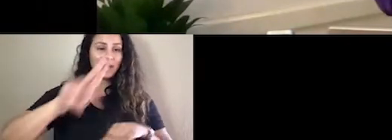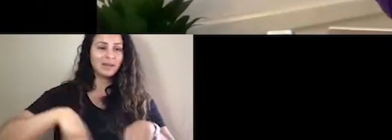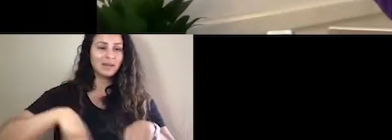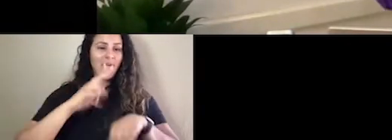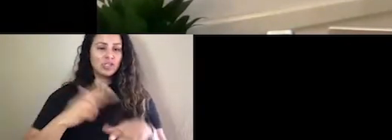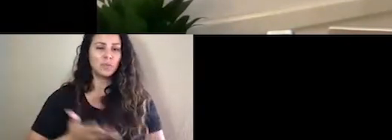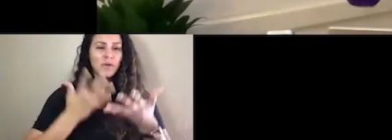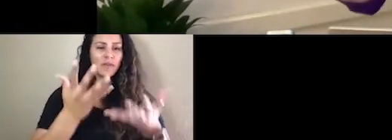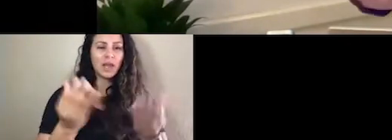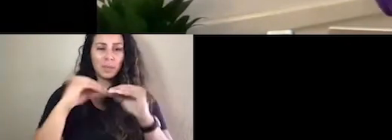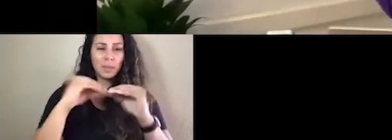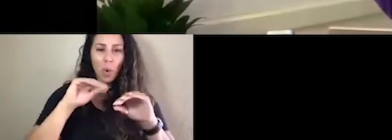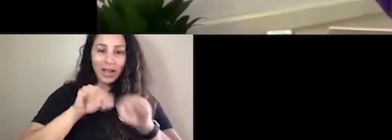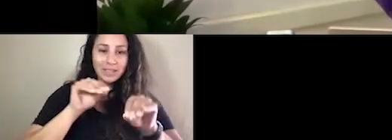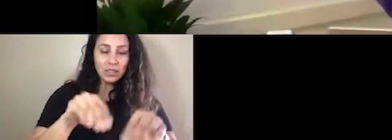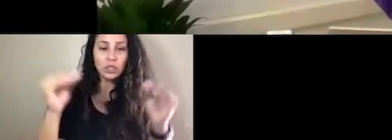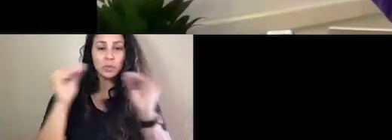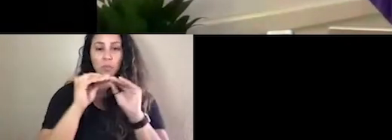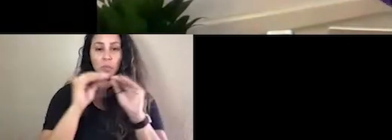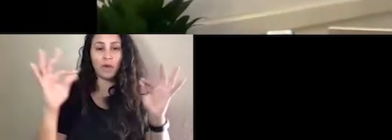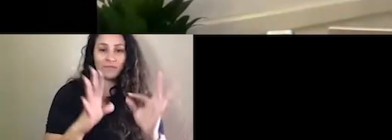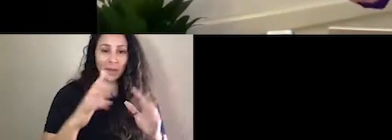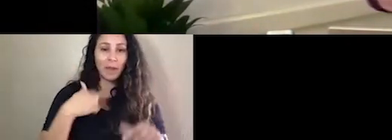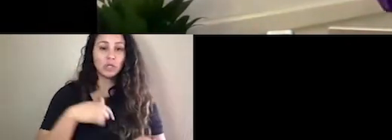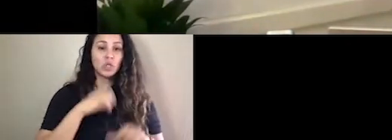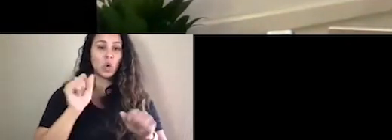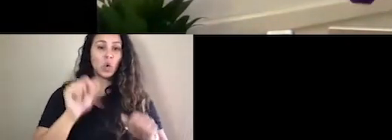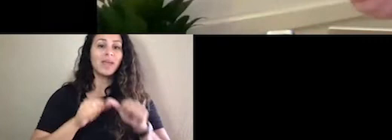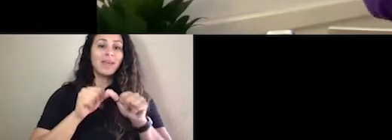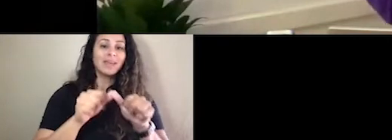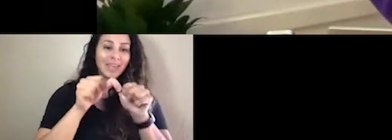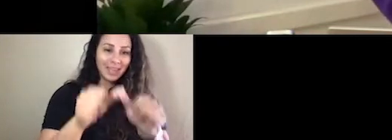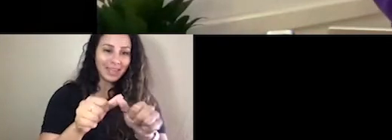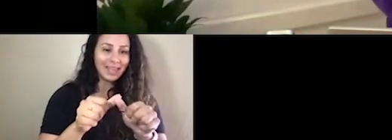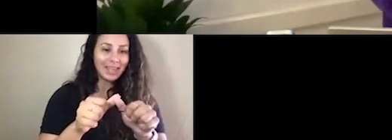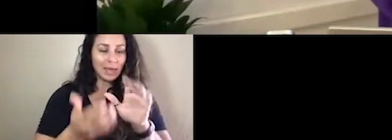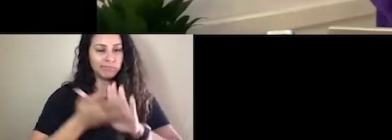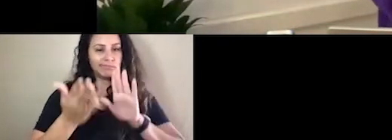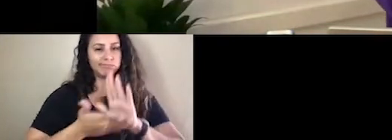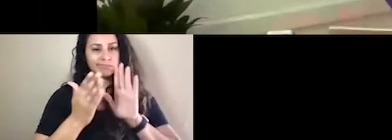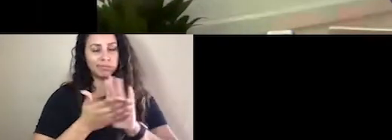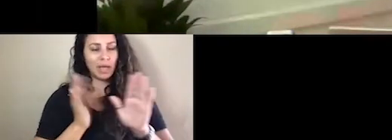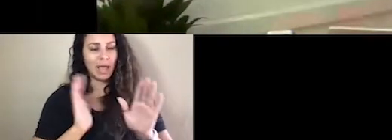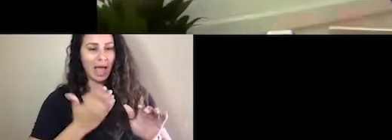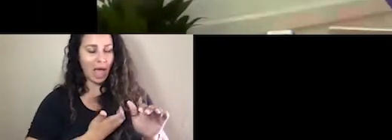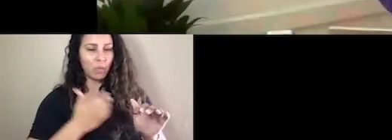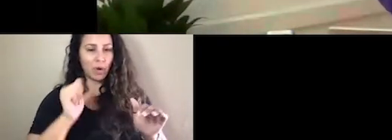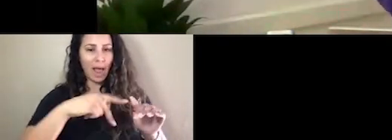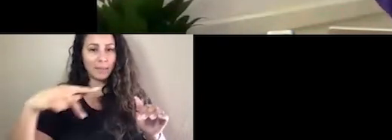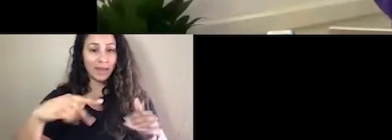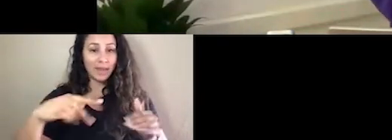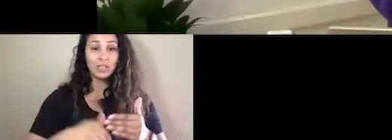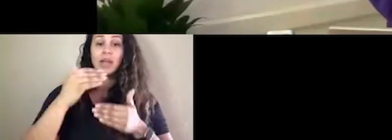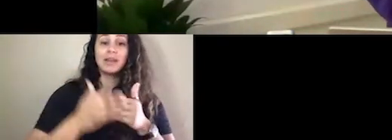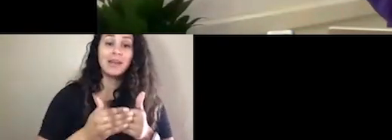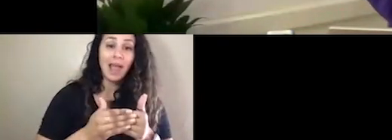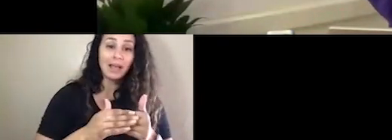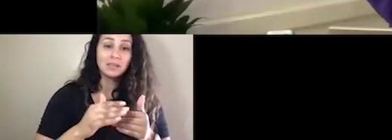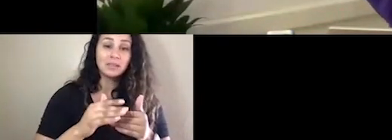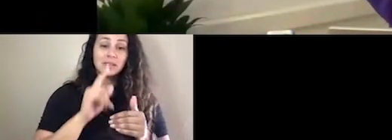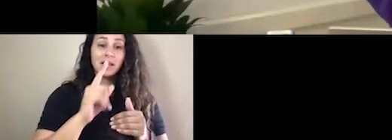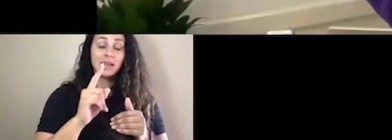more installs, even more feedback, so we could keep improving our application. Then what came next is